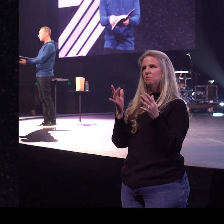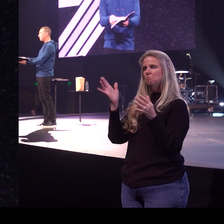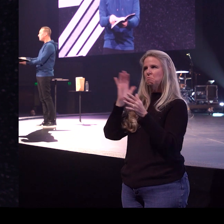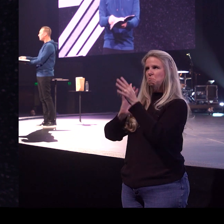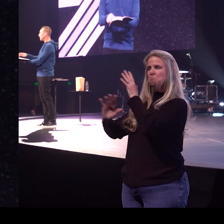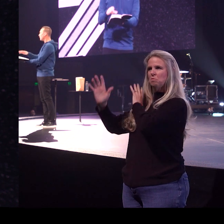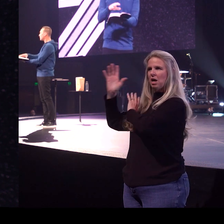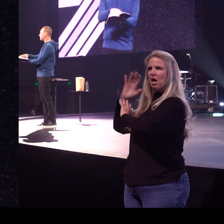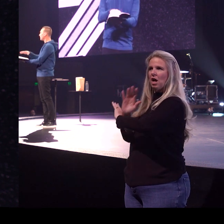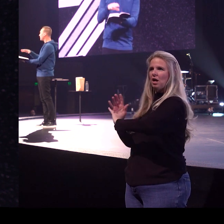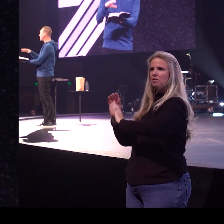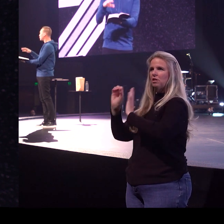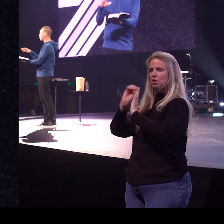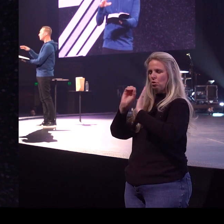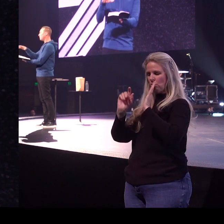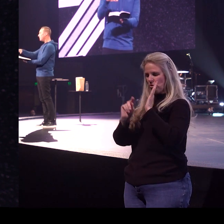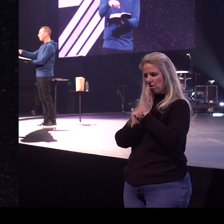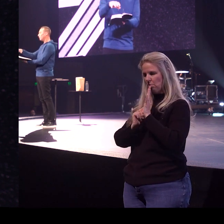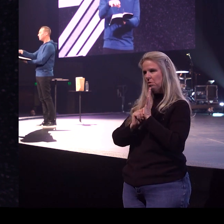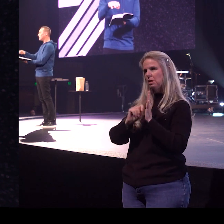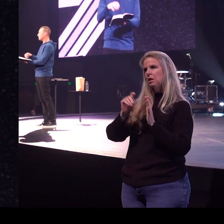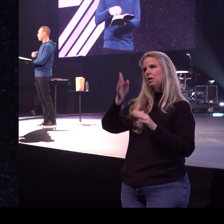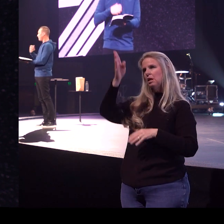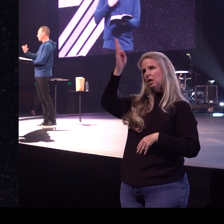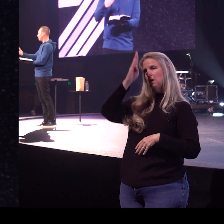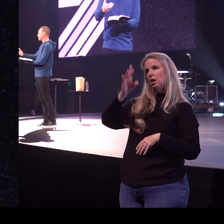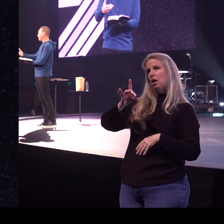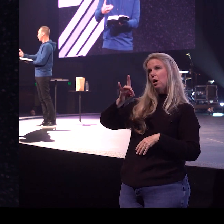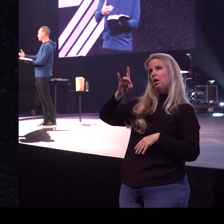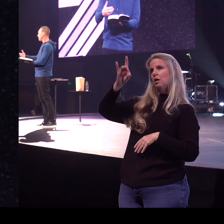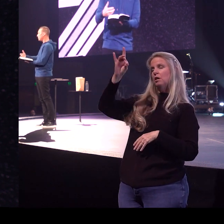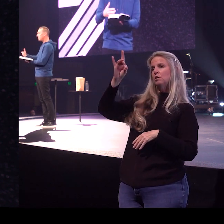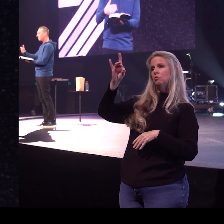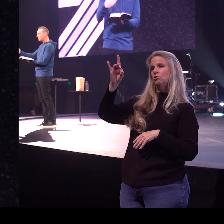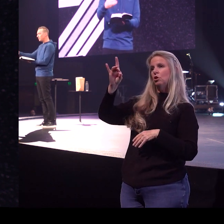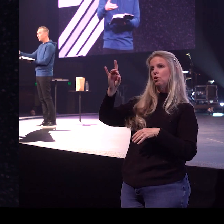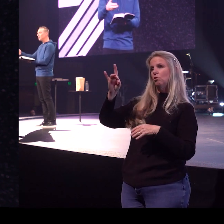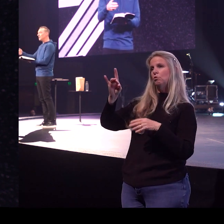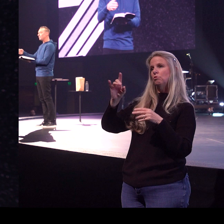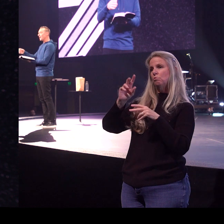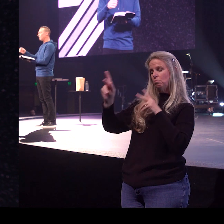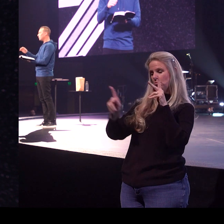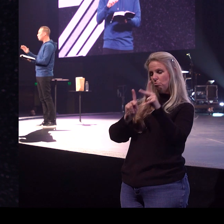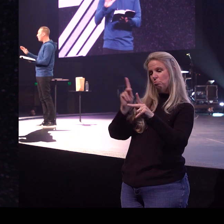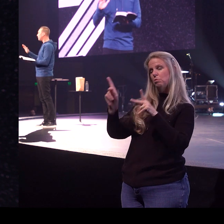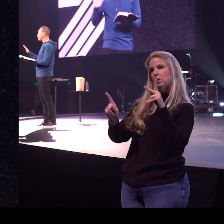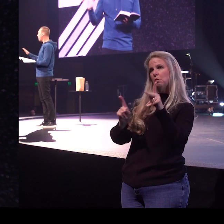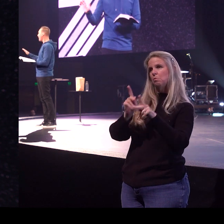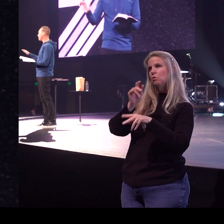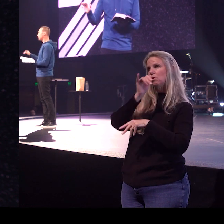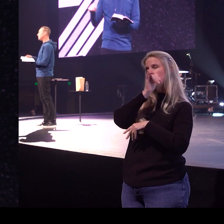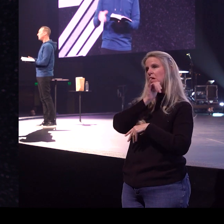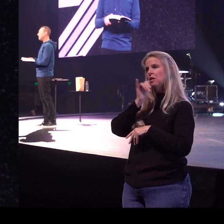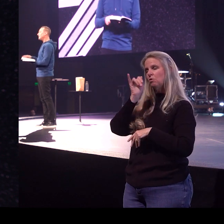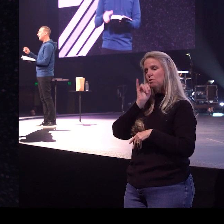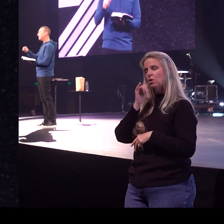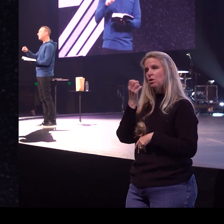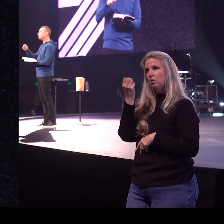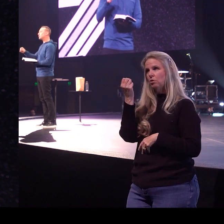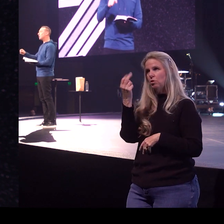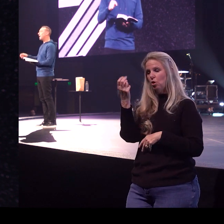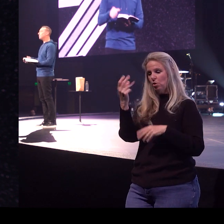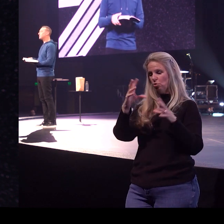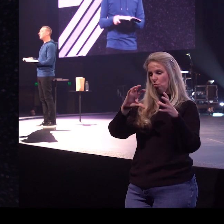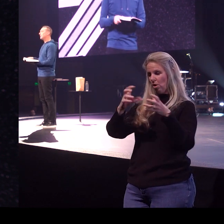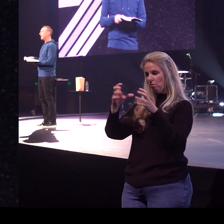Old Testament. In the Old Testament, God chose a people for himself to reveal himself through the nation of Israel. And there were 12 tribes. 10